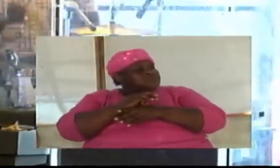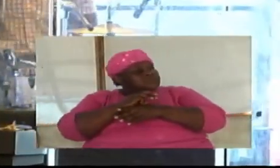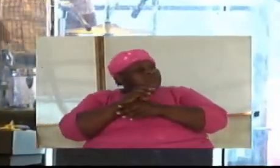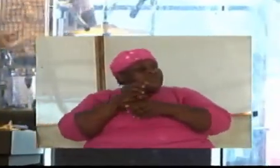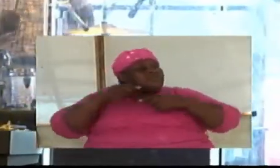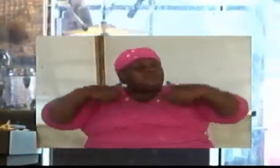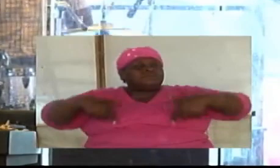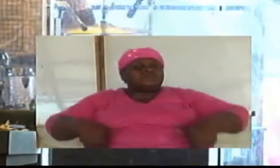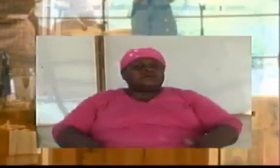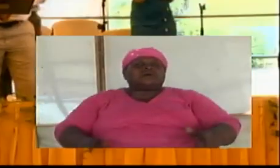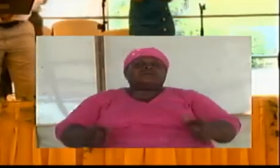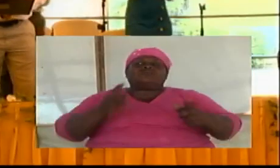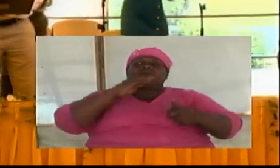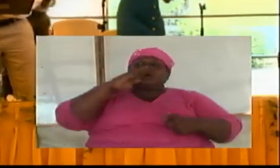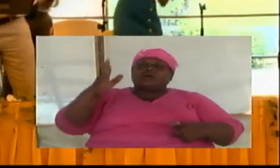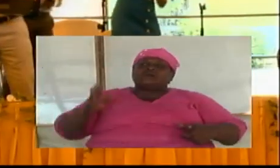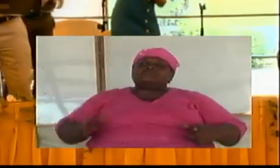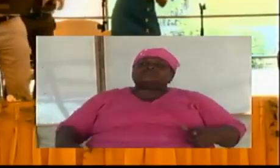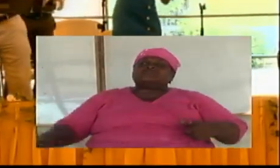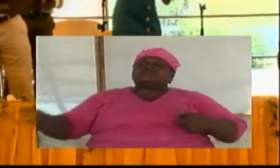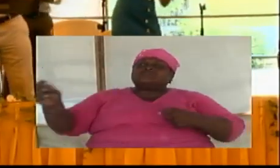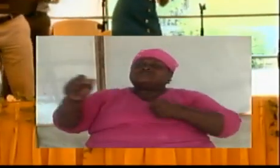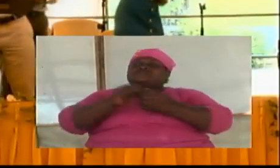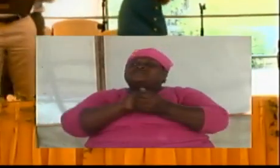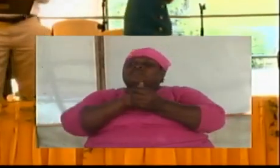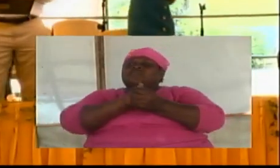Cleanse me by thy washing